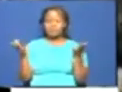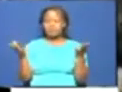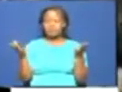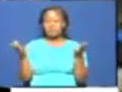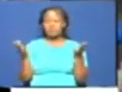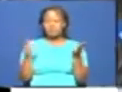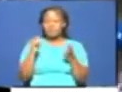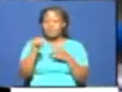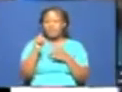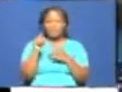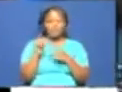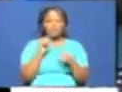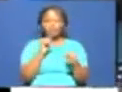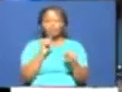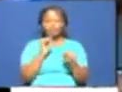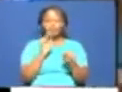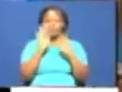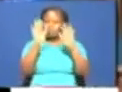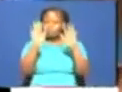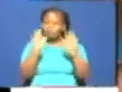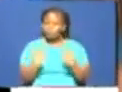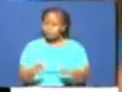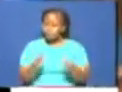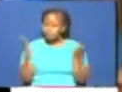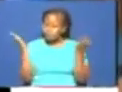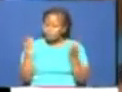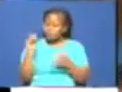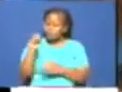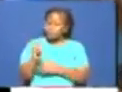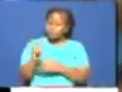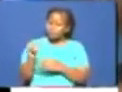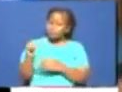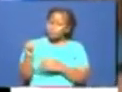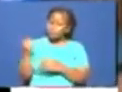Self-enriching enterprise. It is a calling from God.